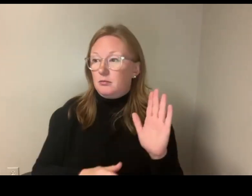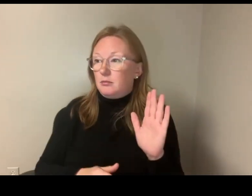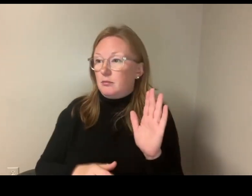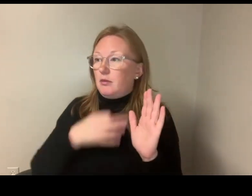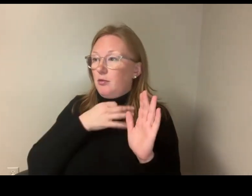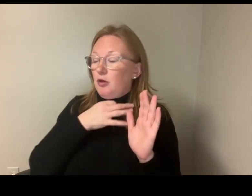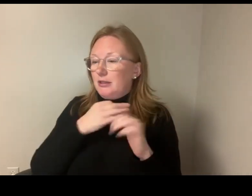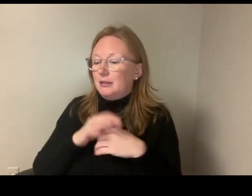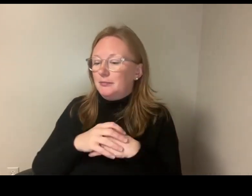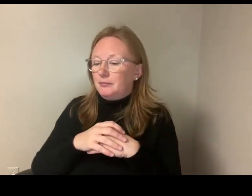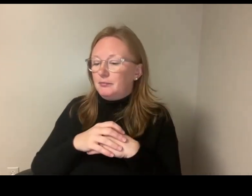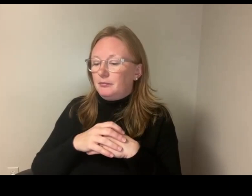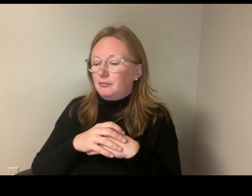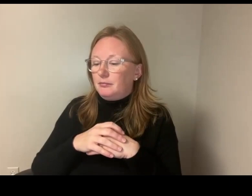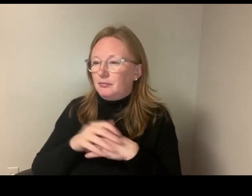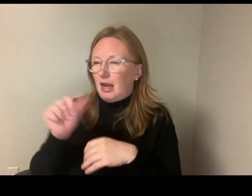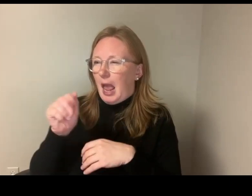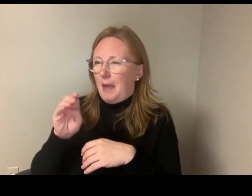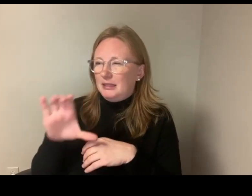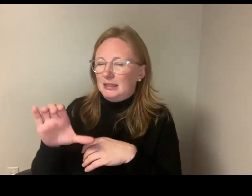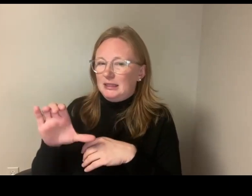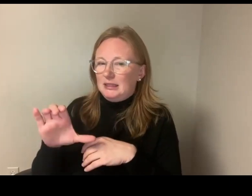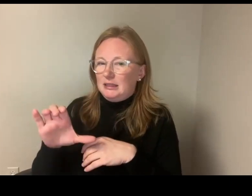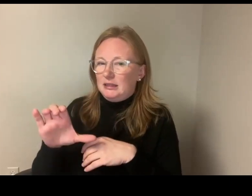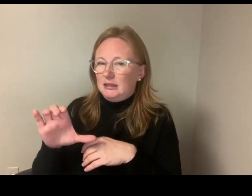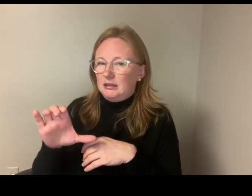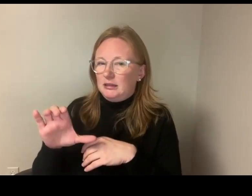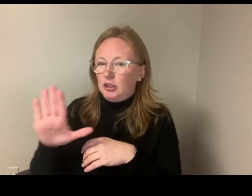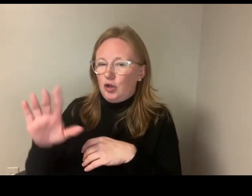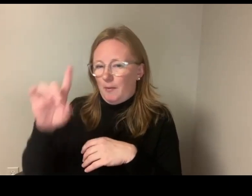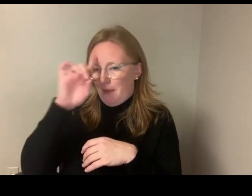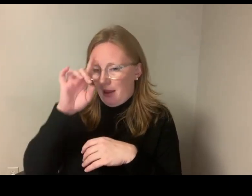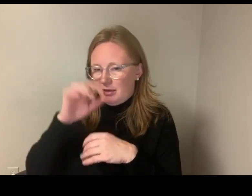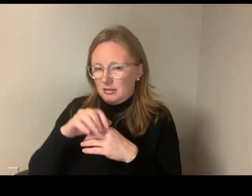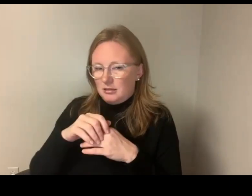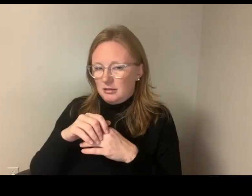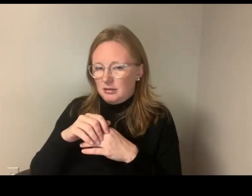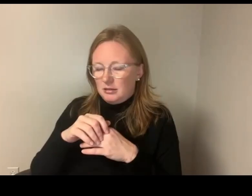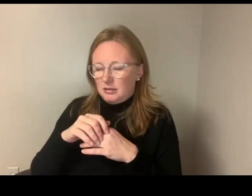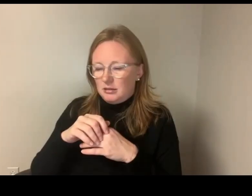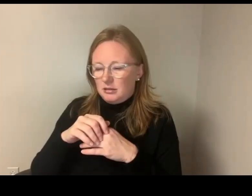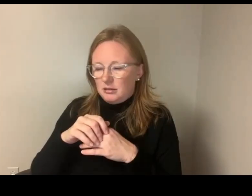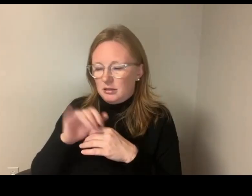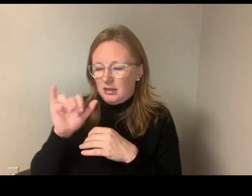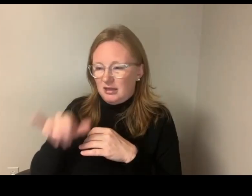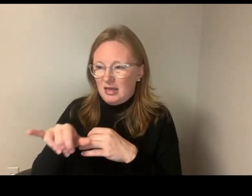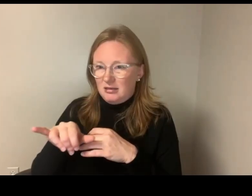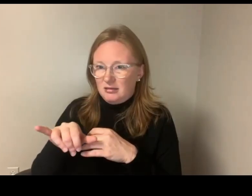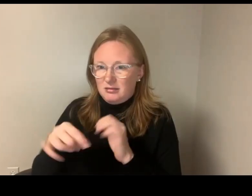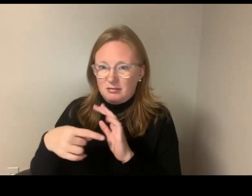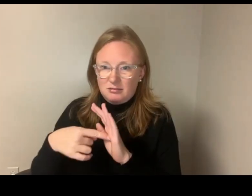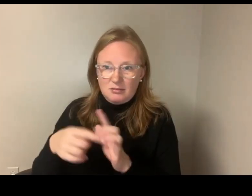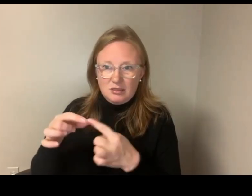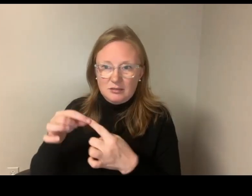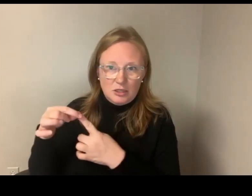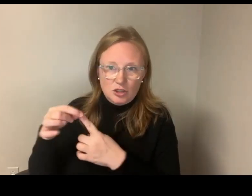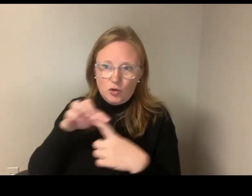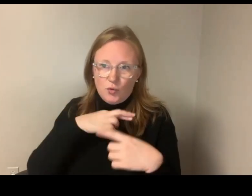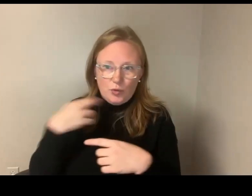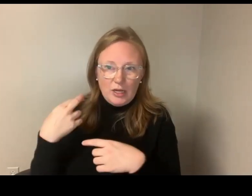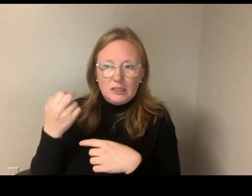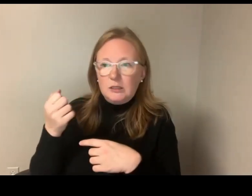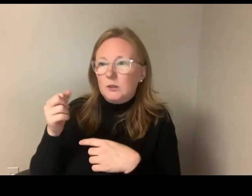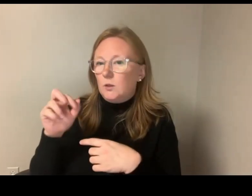curious, does ABC, in your mind, involve some special risks, or is it just